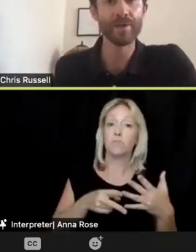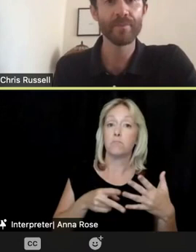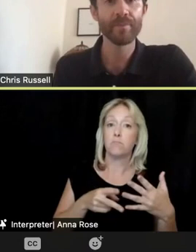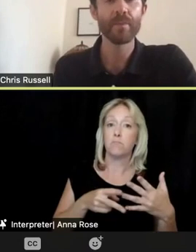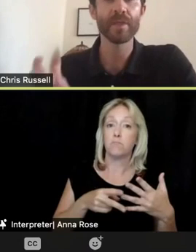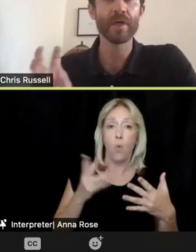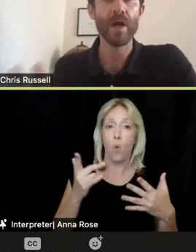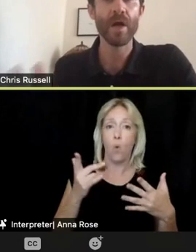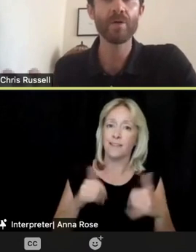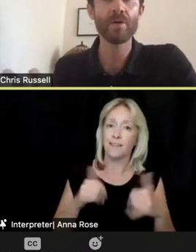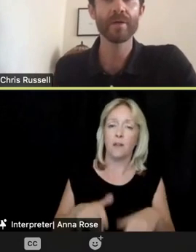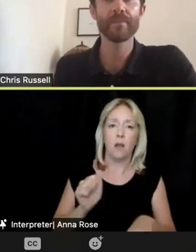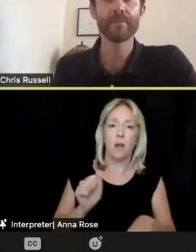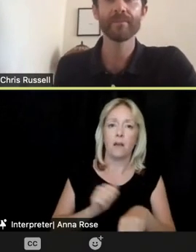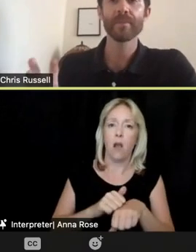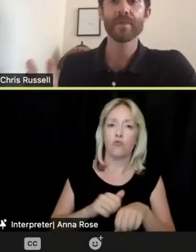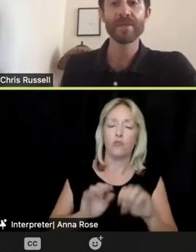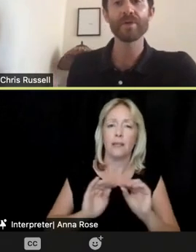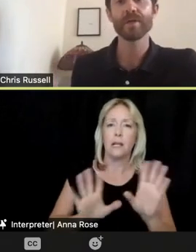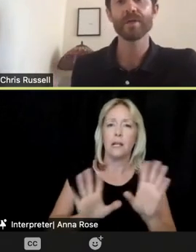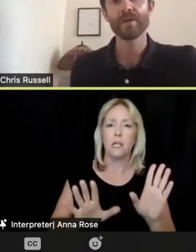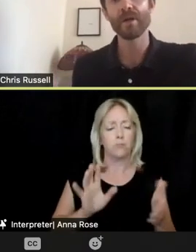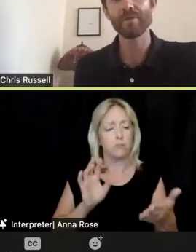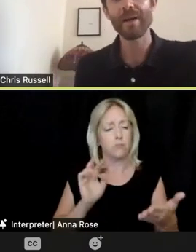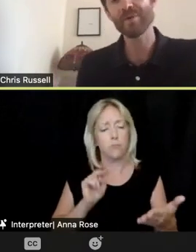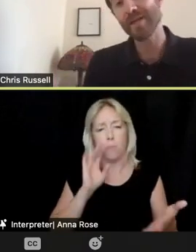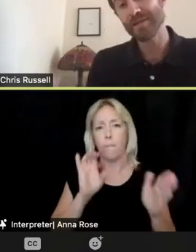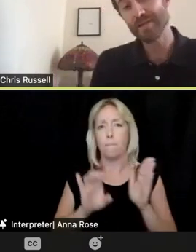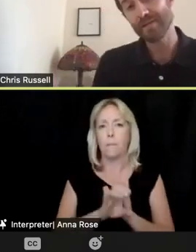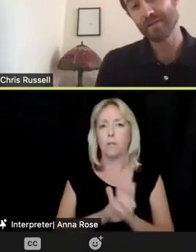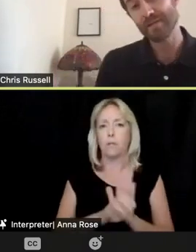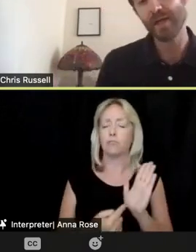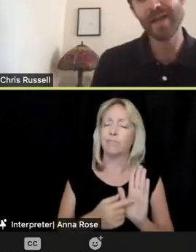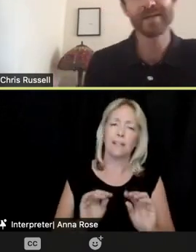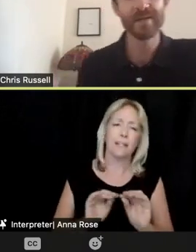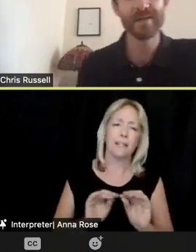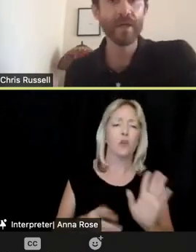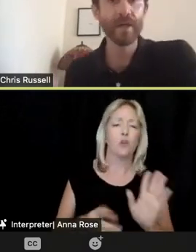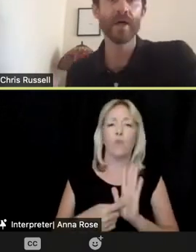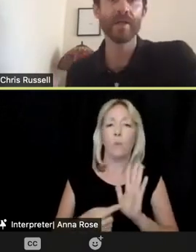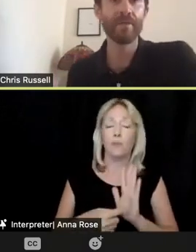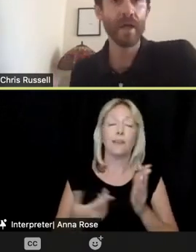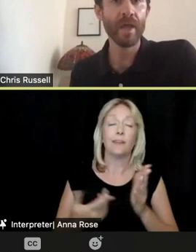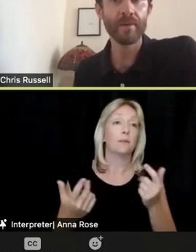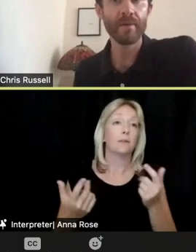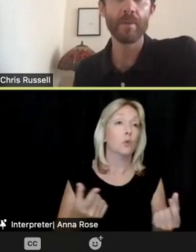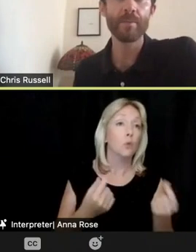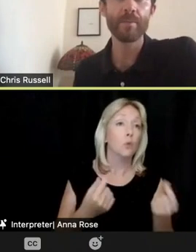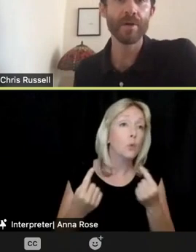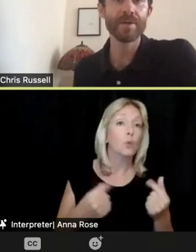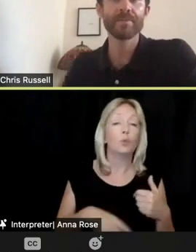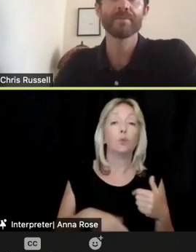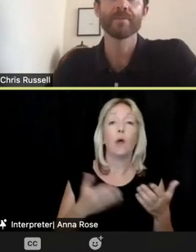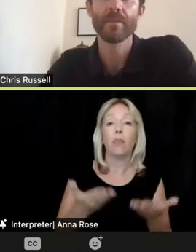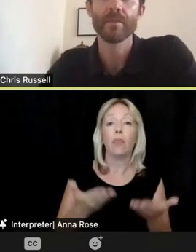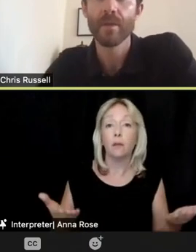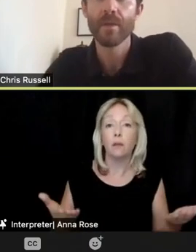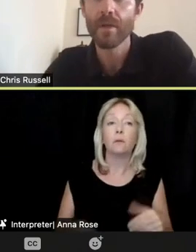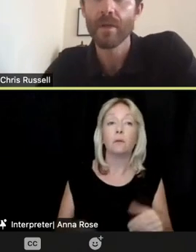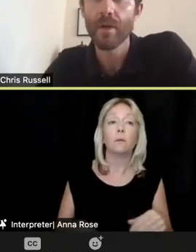they're not language, but they're concrete symbols that represent an activity, a thing, a